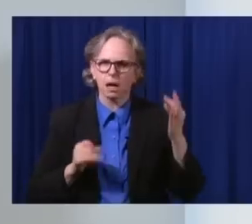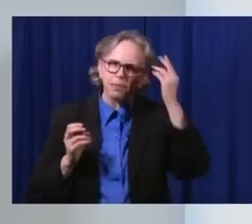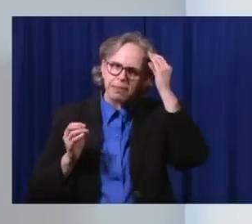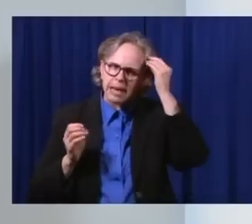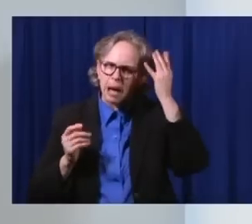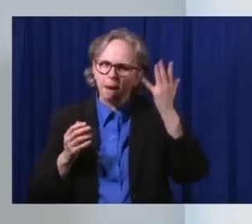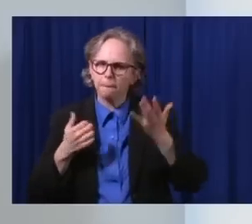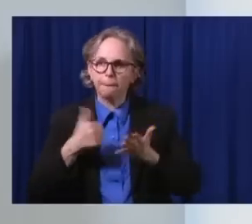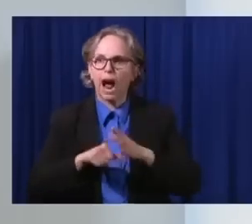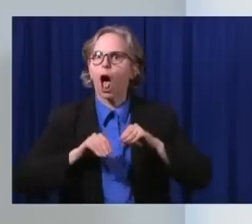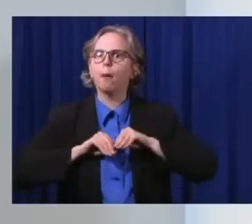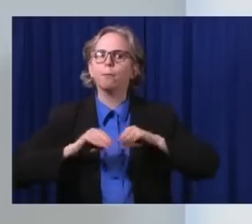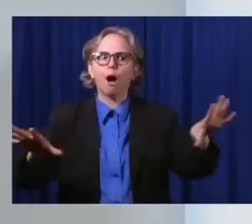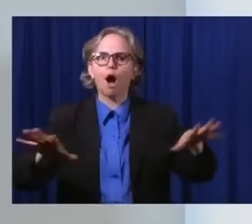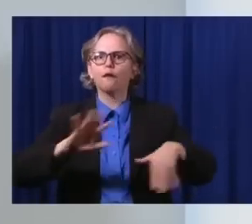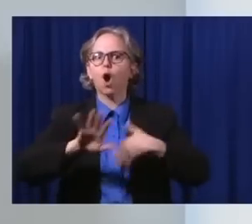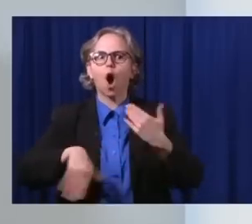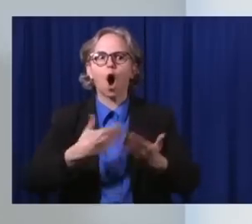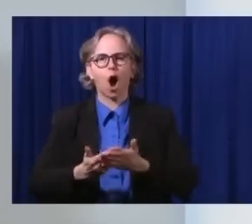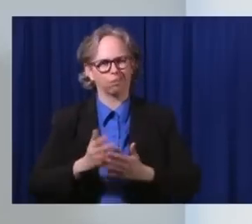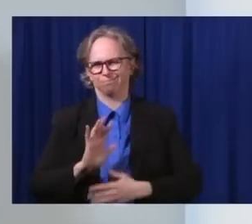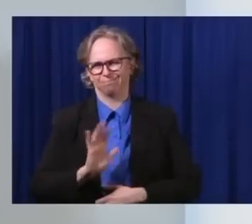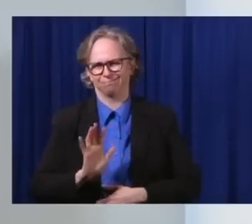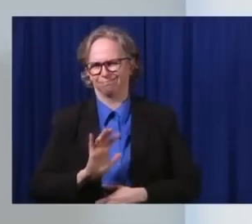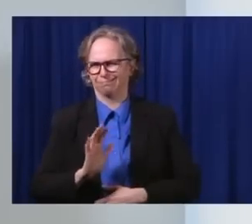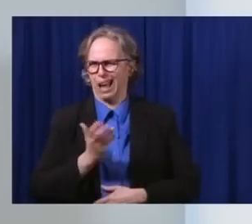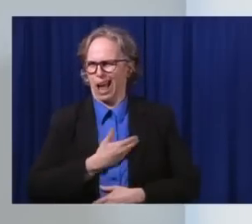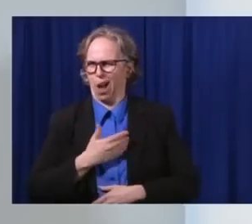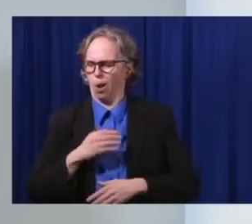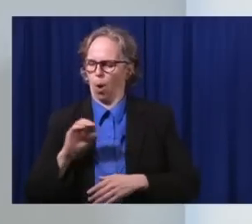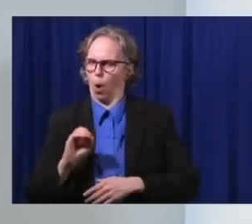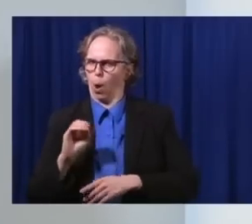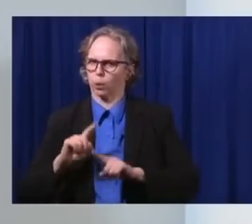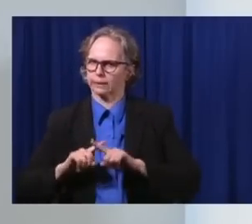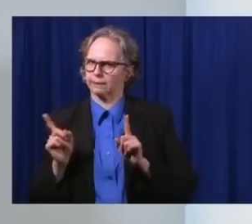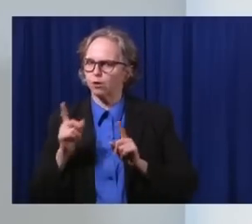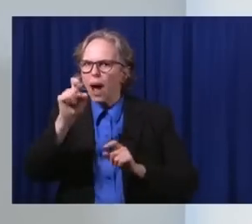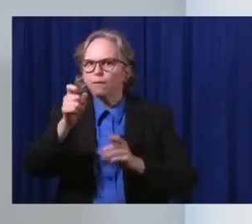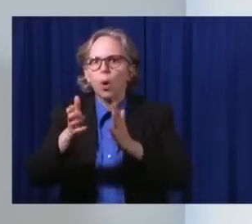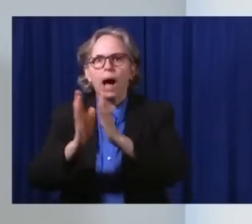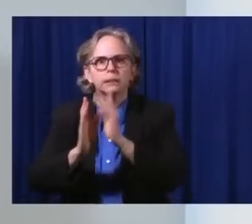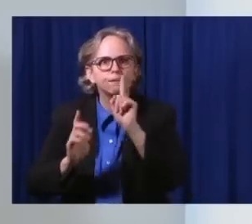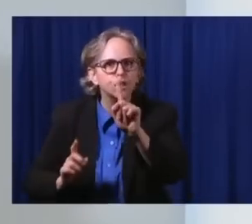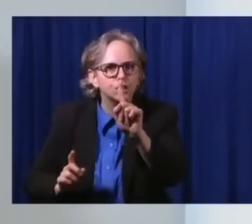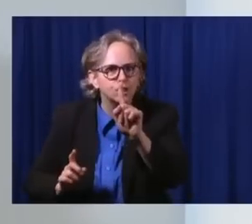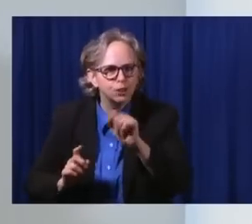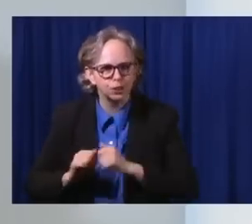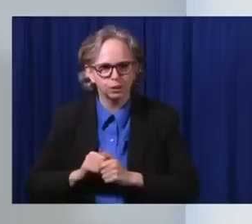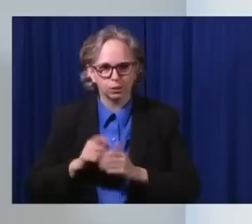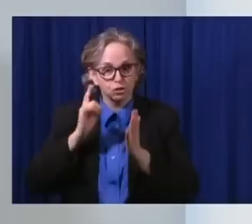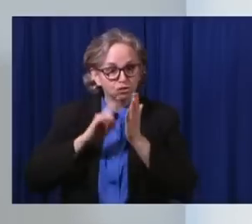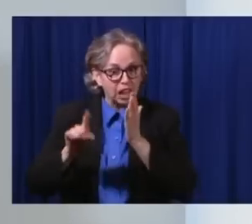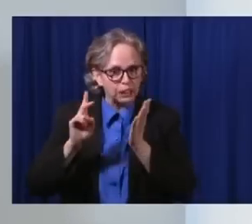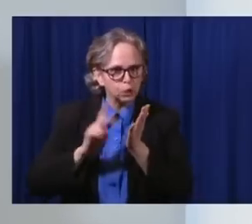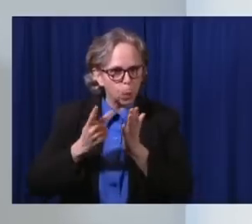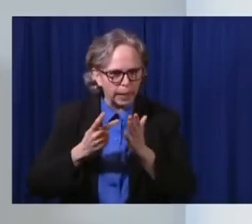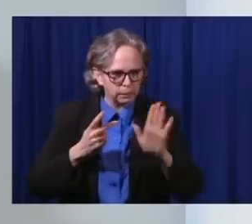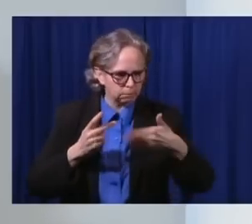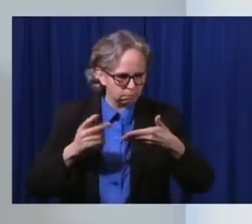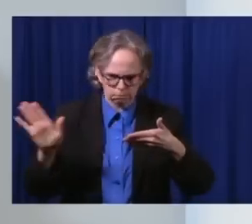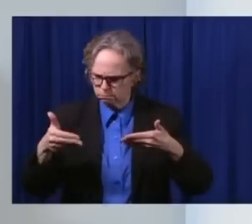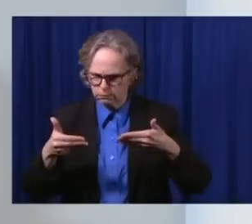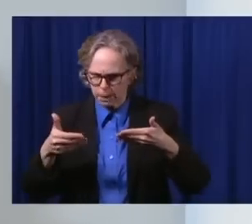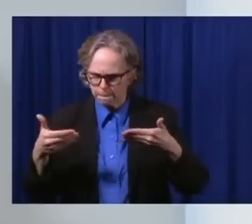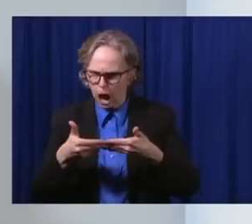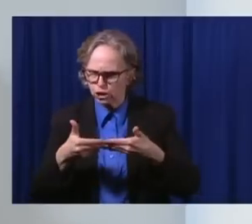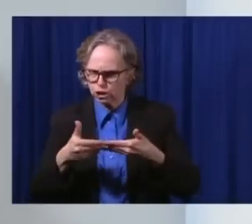that way in Ohio. You have to request it. It's checked twice to make sure that the person who received the ballot is the